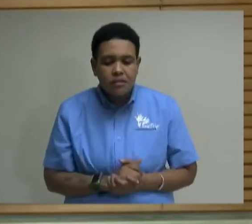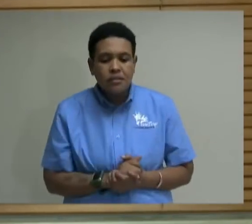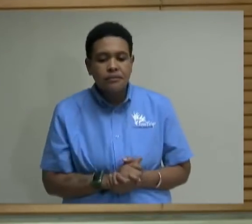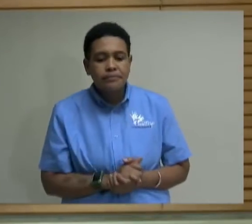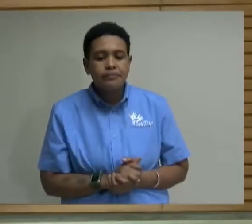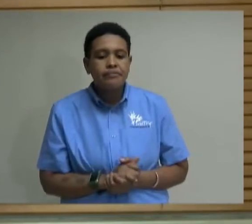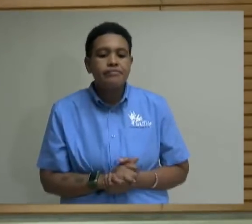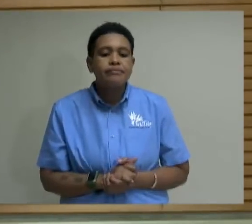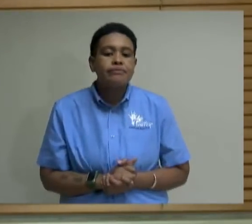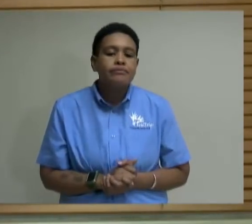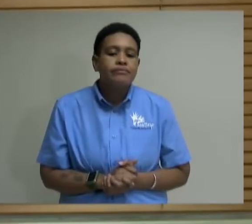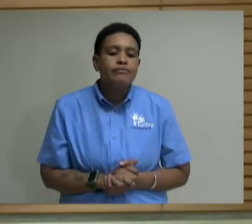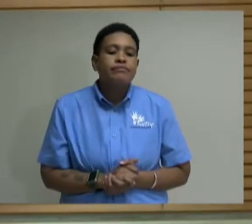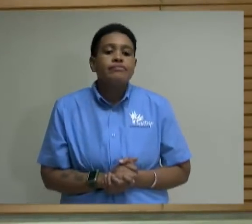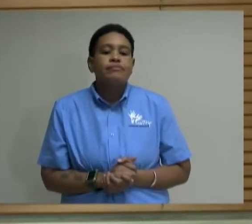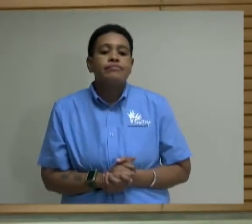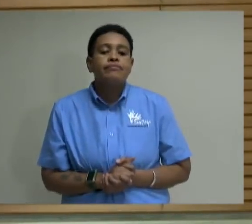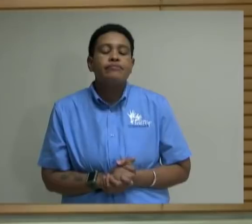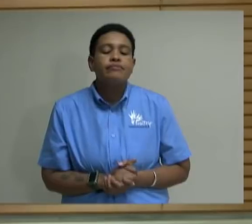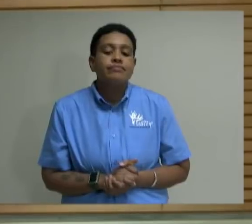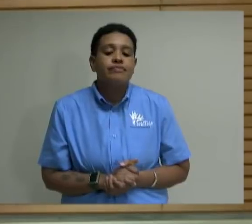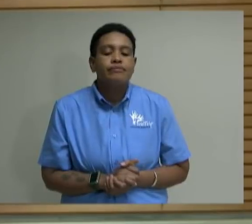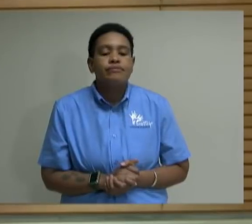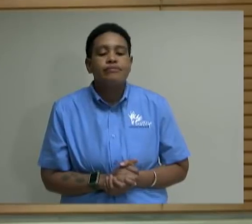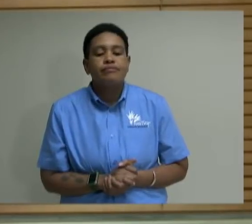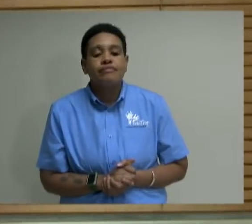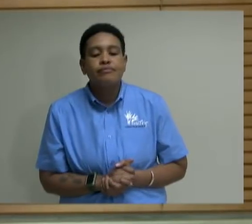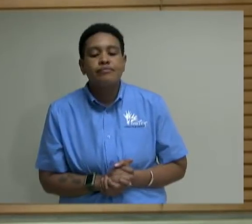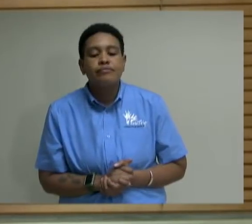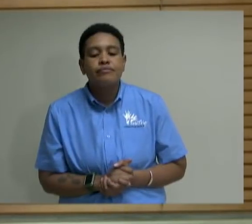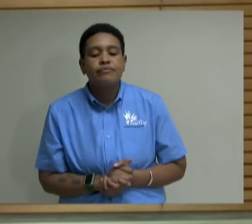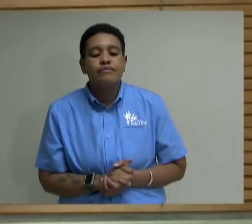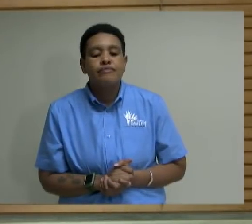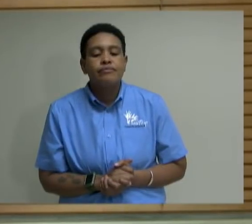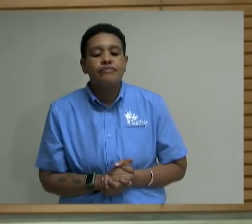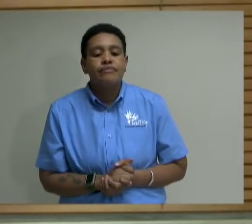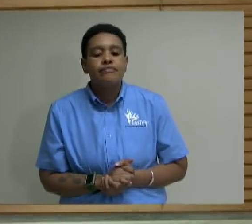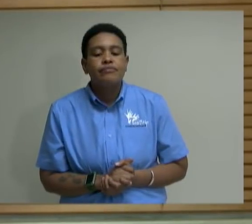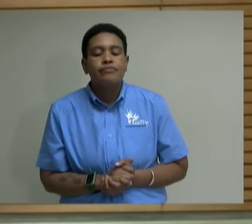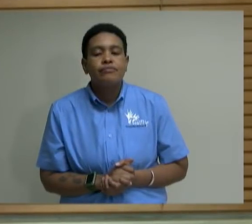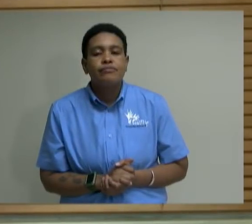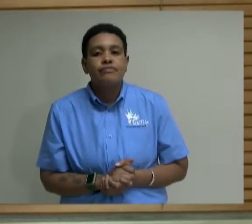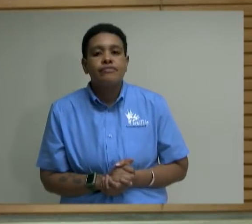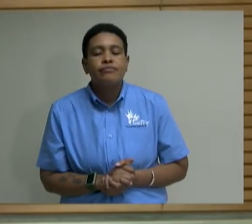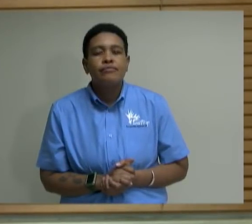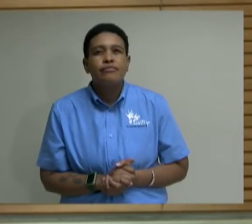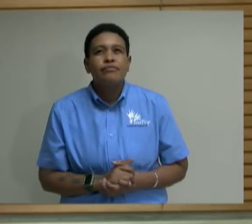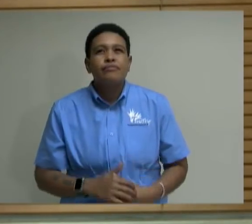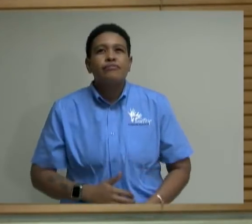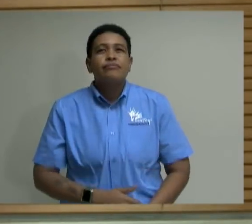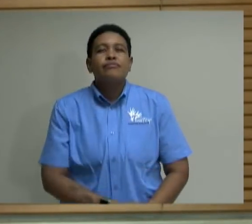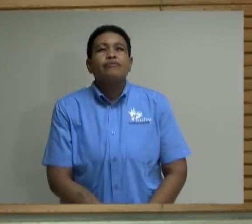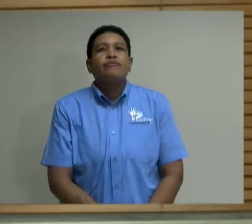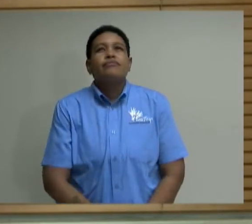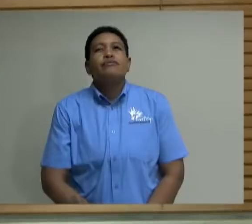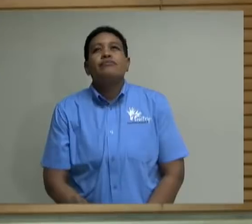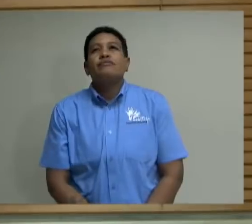So, let me just take the opportunity to say thanks for having us here. With the help of